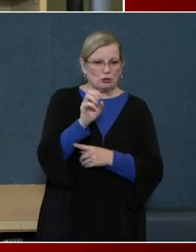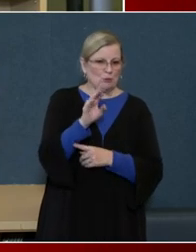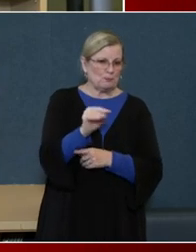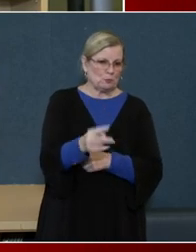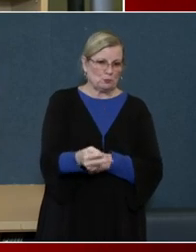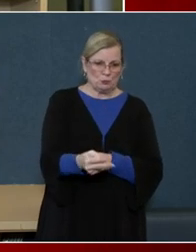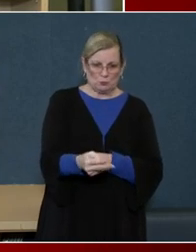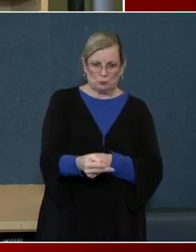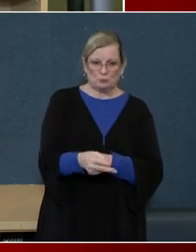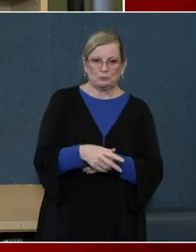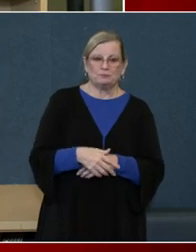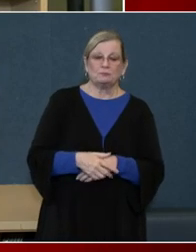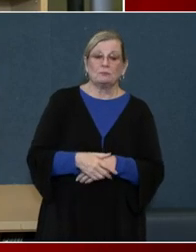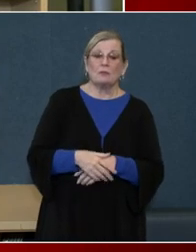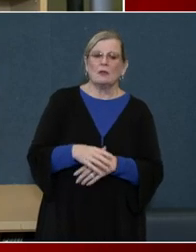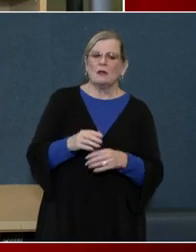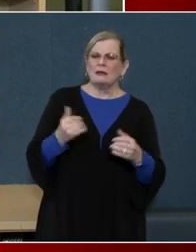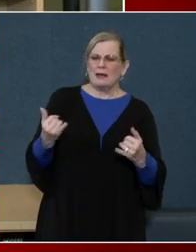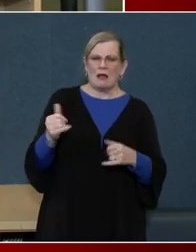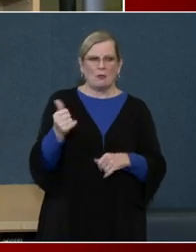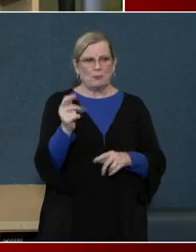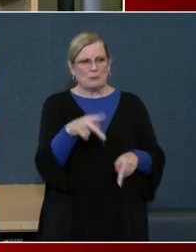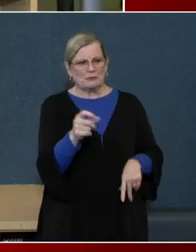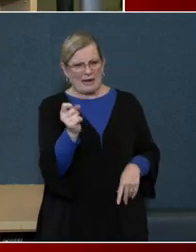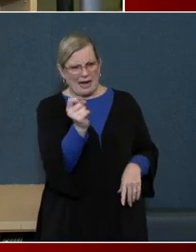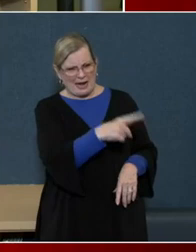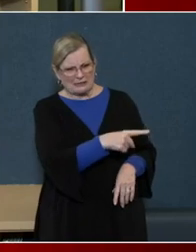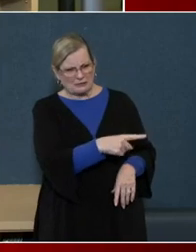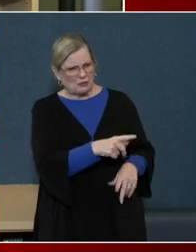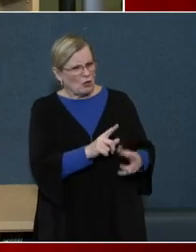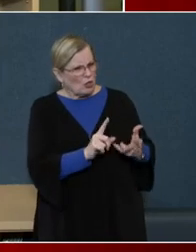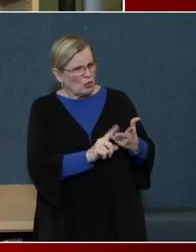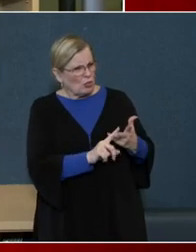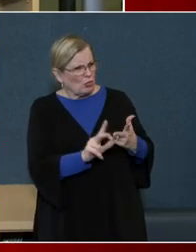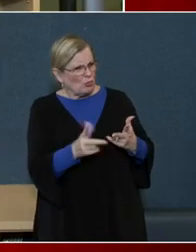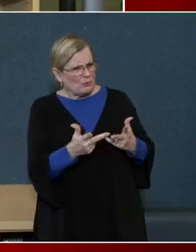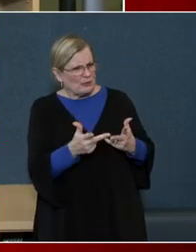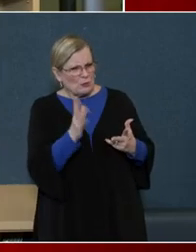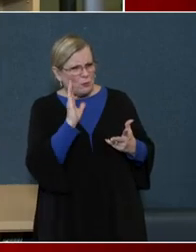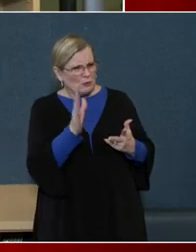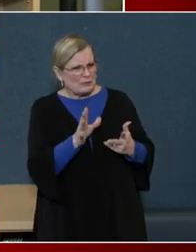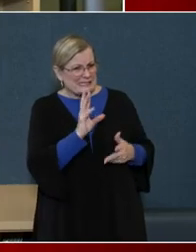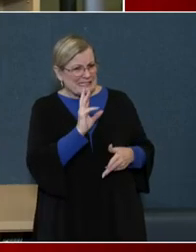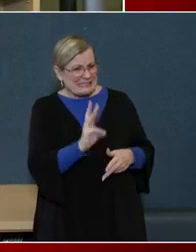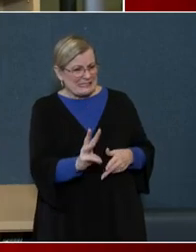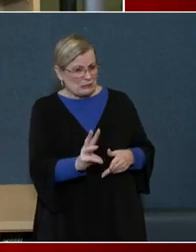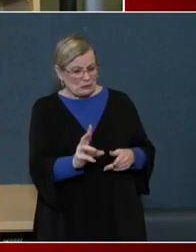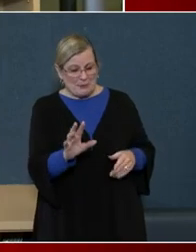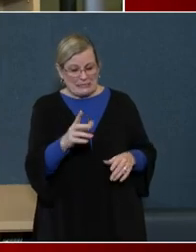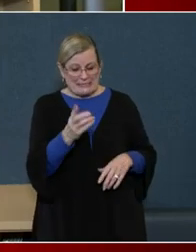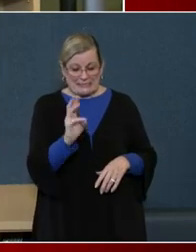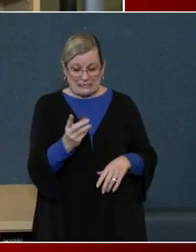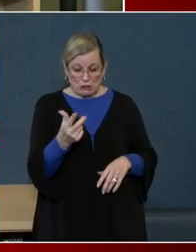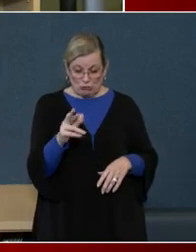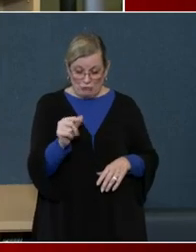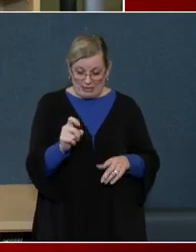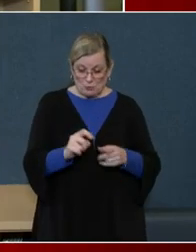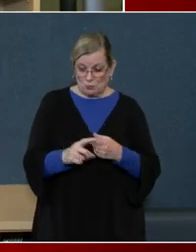date? Term three would be 6 through 12, correct? That is correct. Same type of three choice